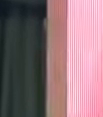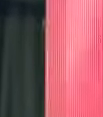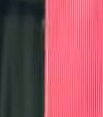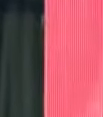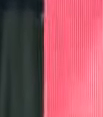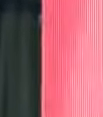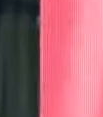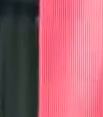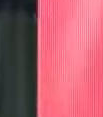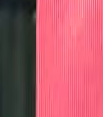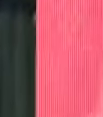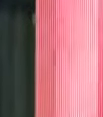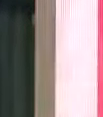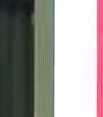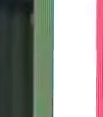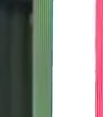jumla, hamjambo.